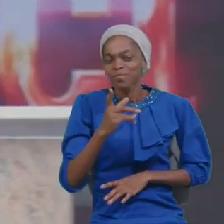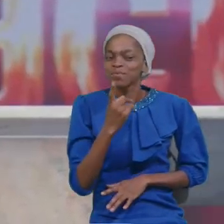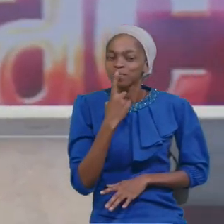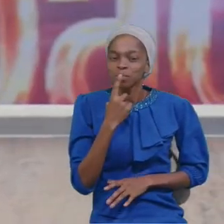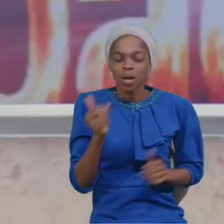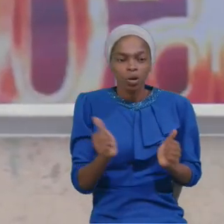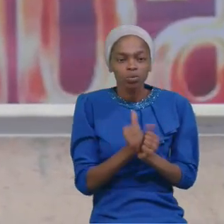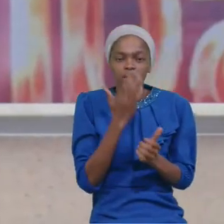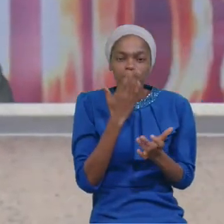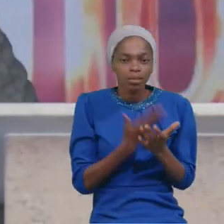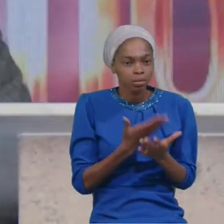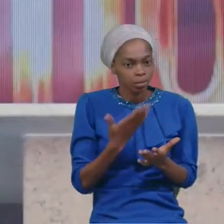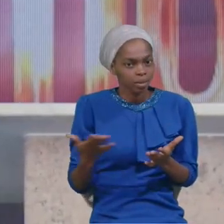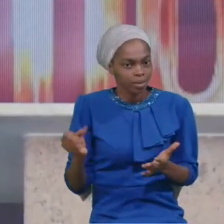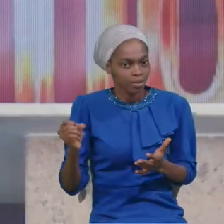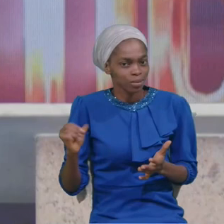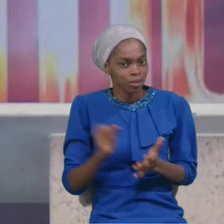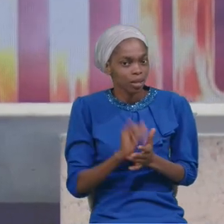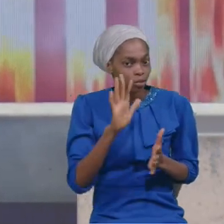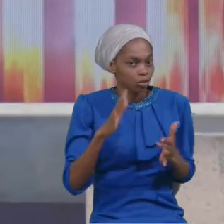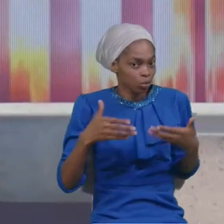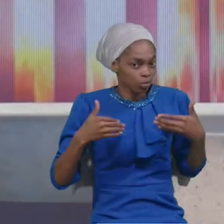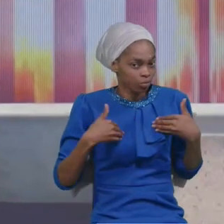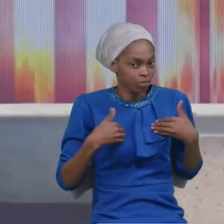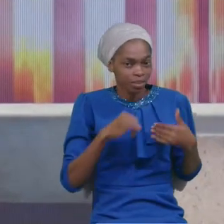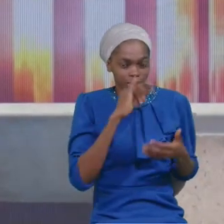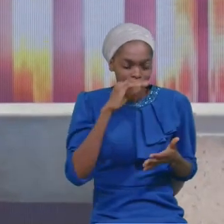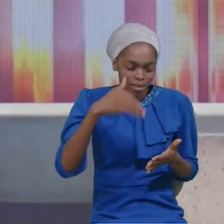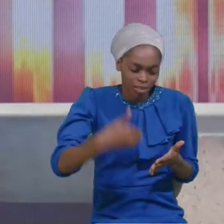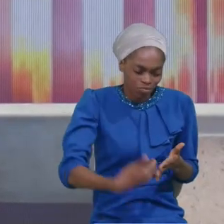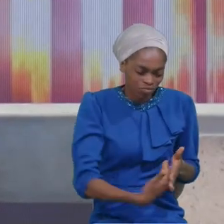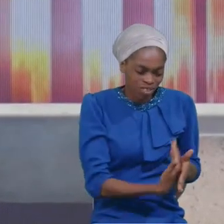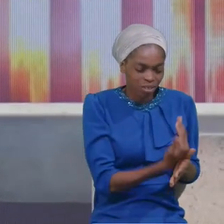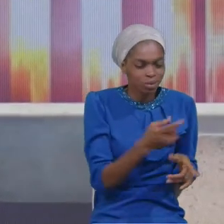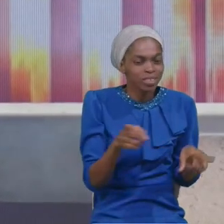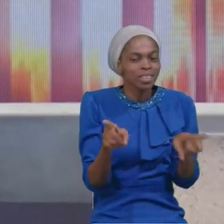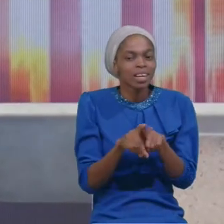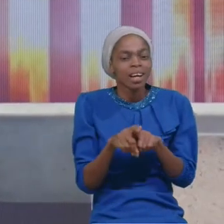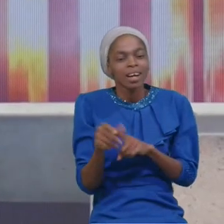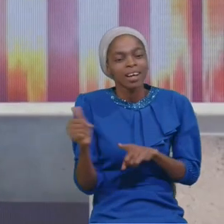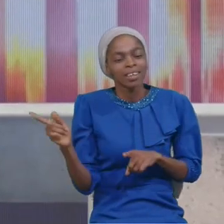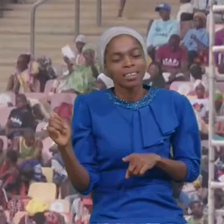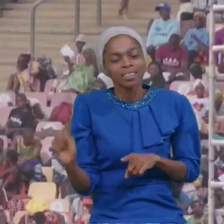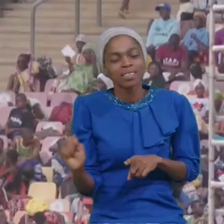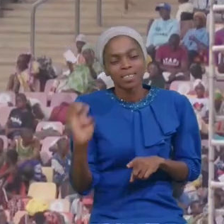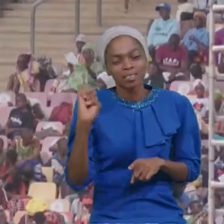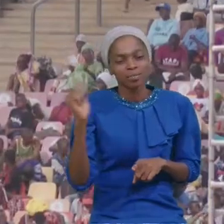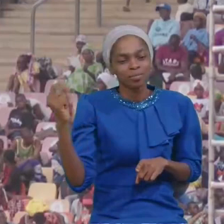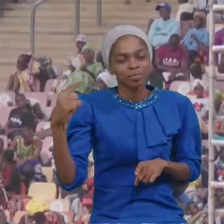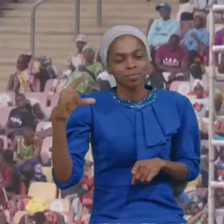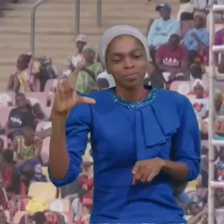the eagles. If you're 20 and you're feeling tired, get strength like an eagle